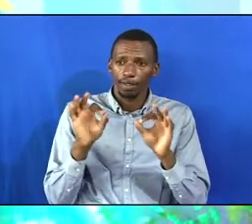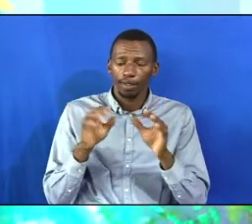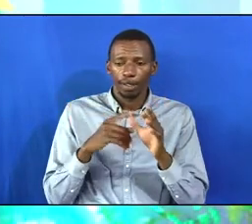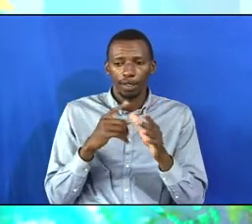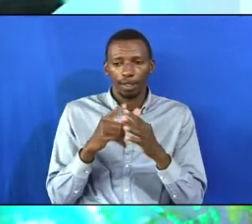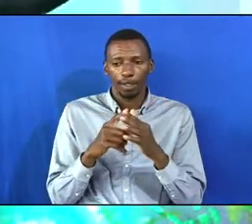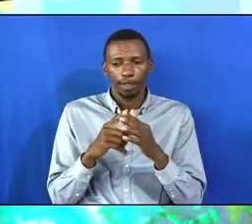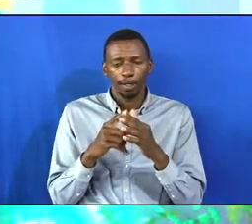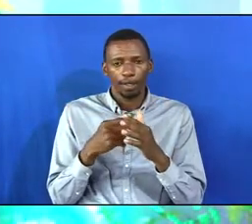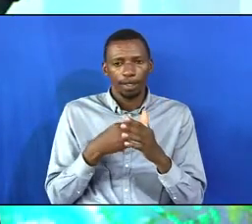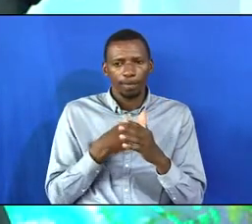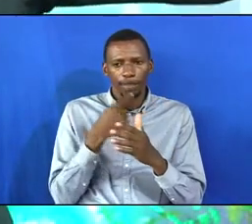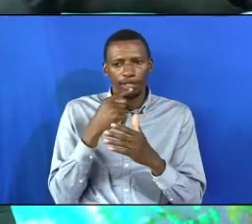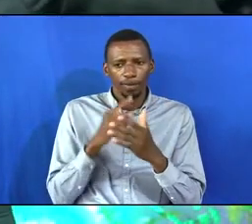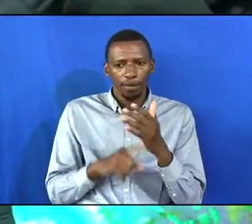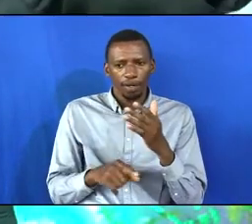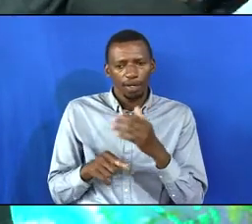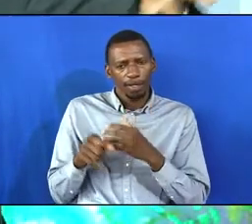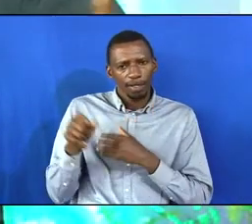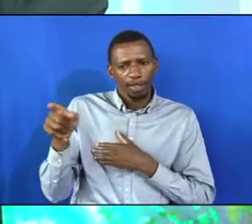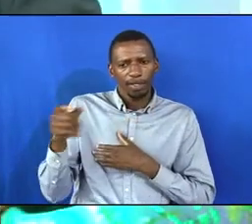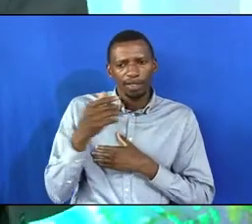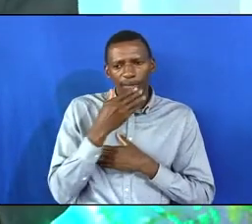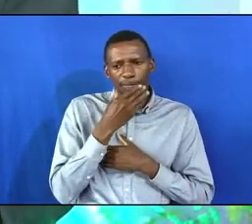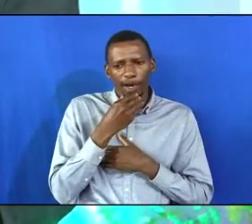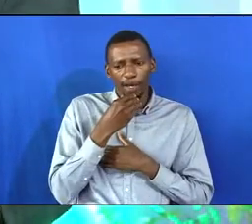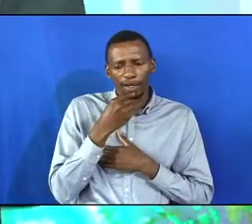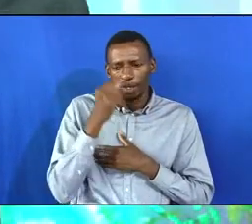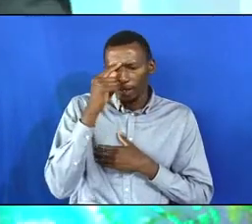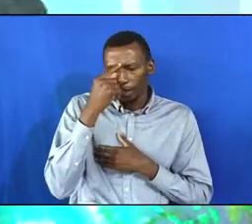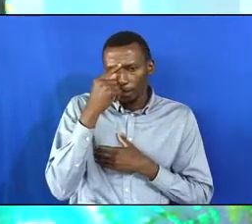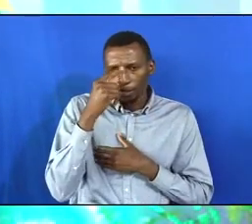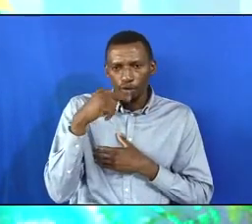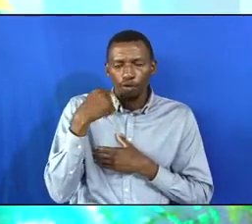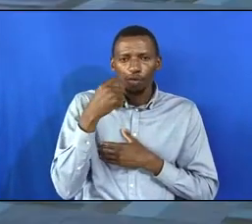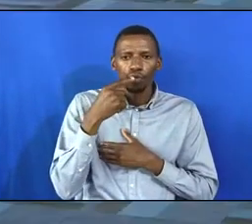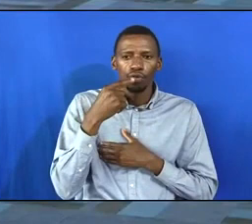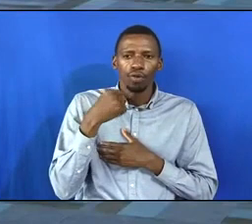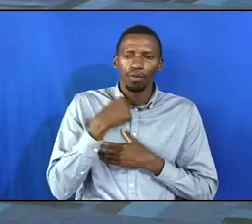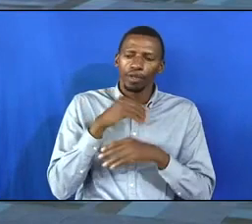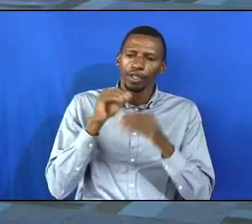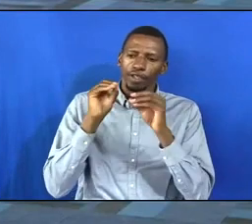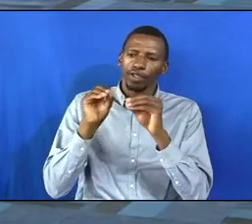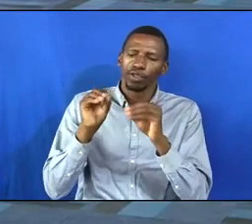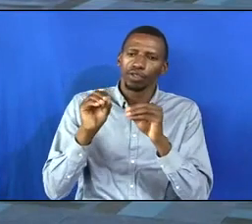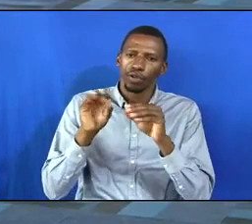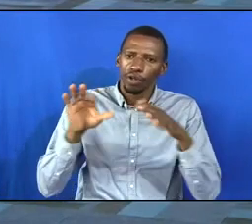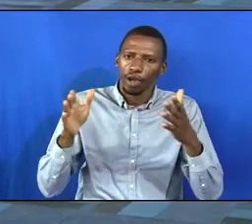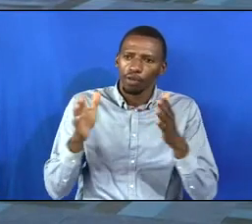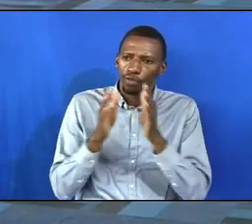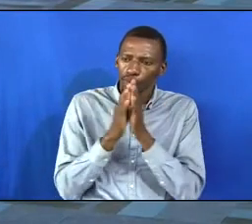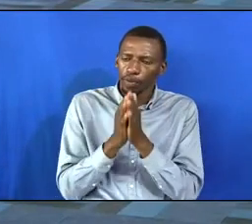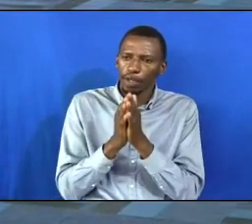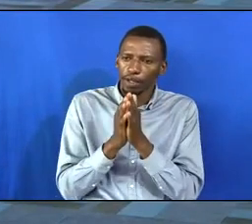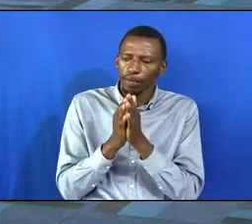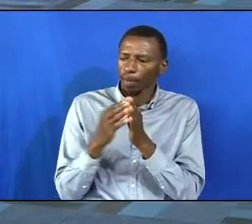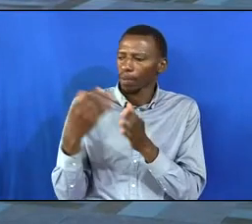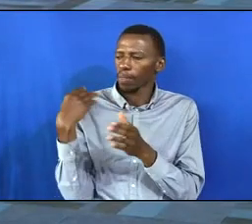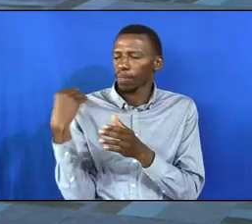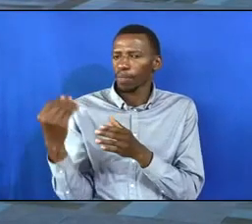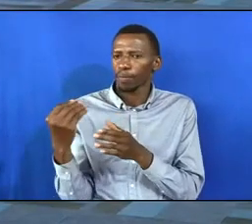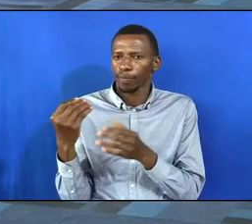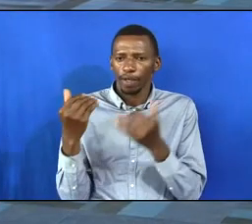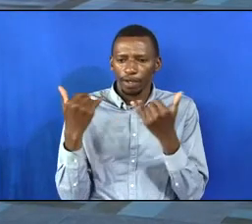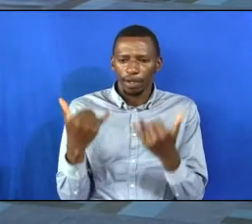like, this pagan that I taught how to pray the other day is now praying in such a way that I cannot even access him. Anyway,